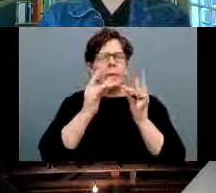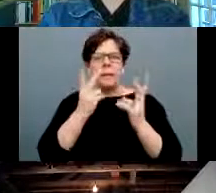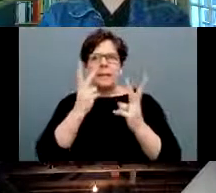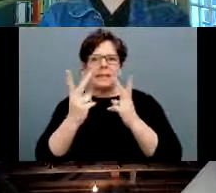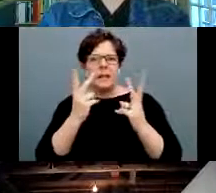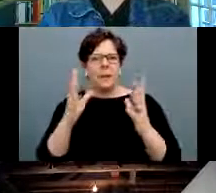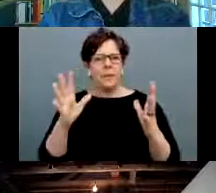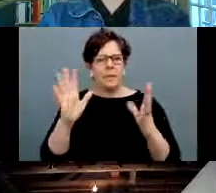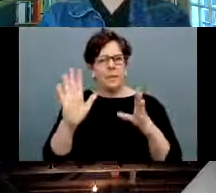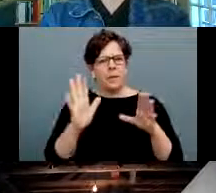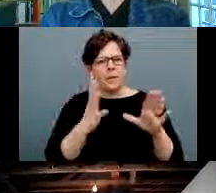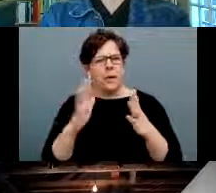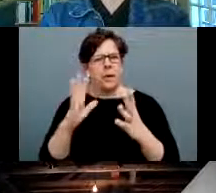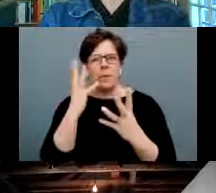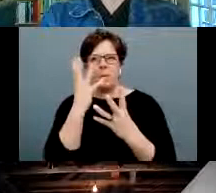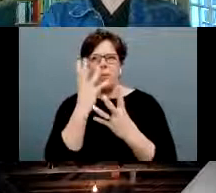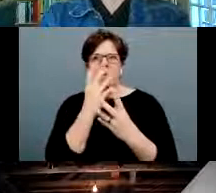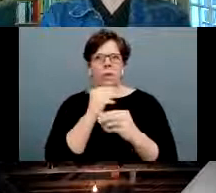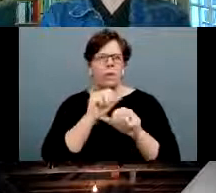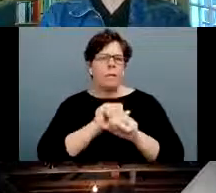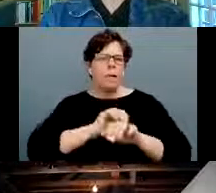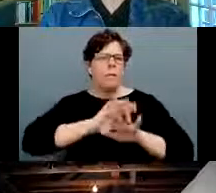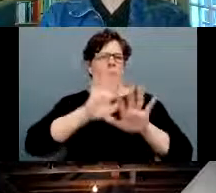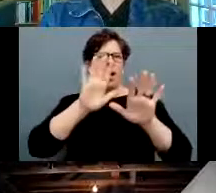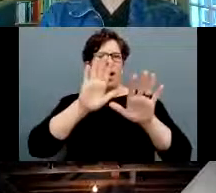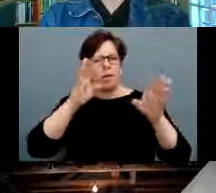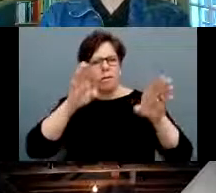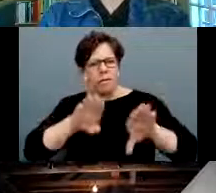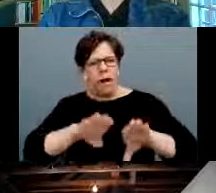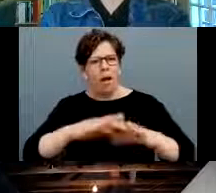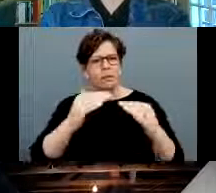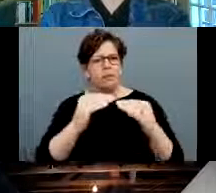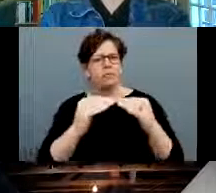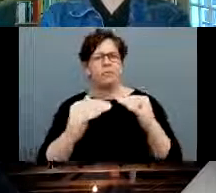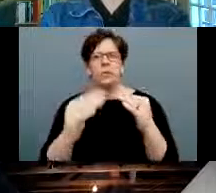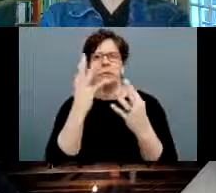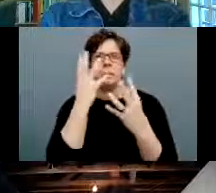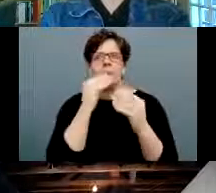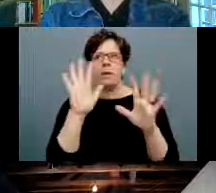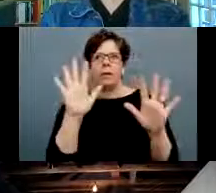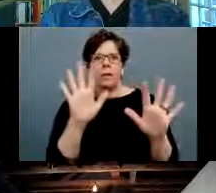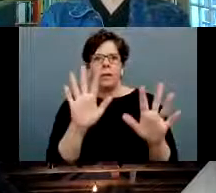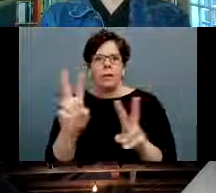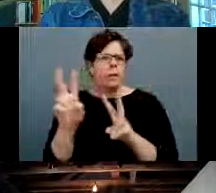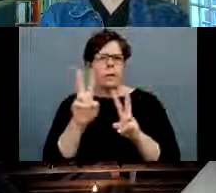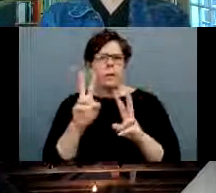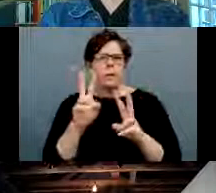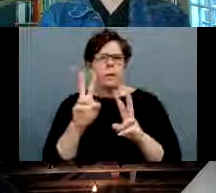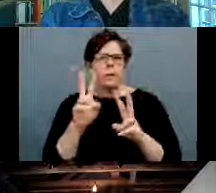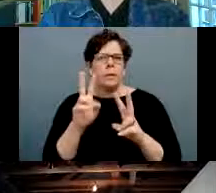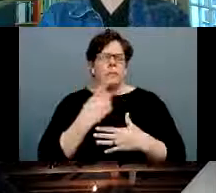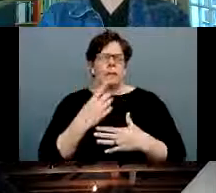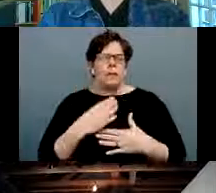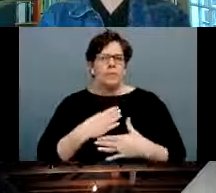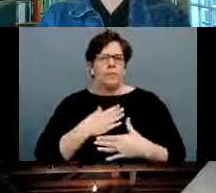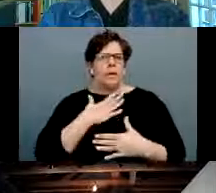all while taking in the grand scale of the plateaus and valleys set against the mountain range. There is something visceral about